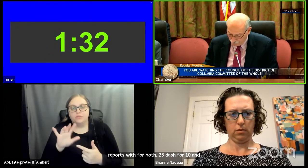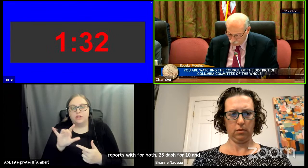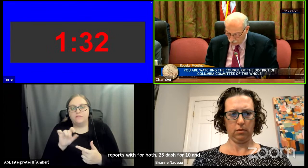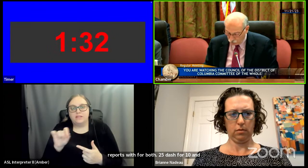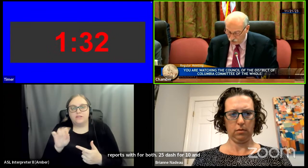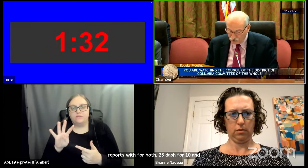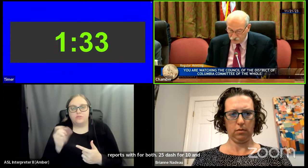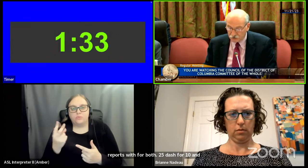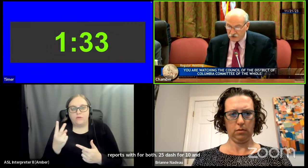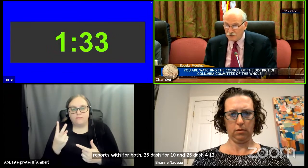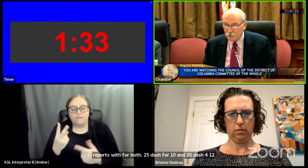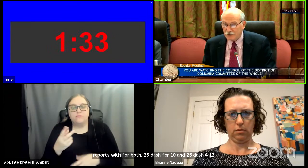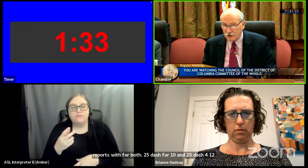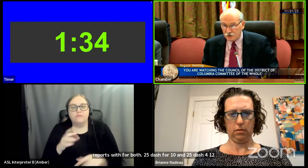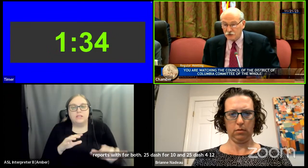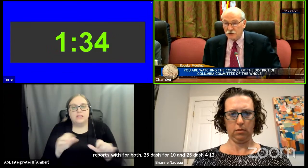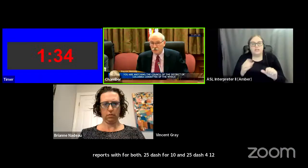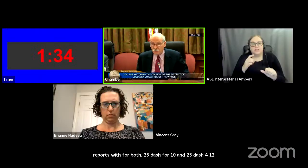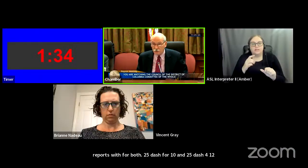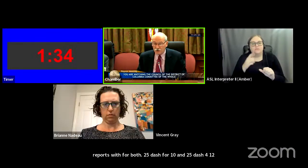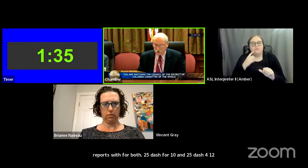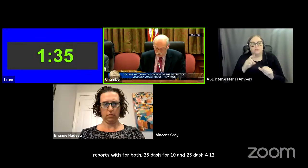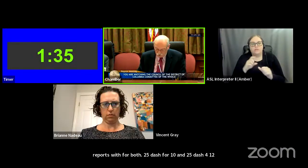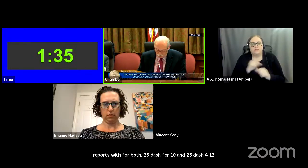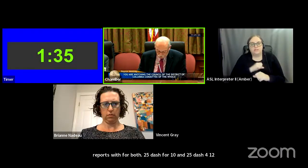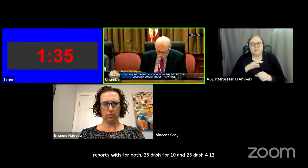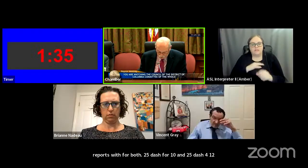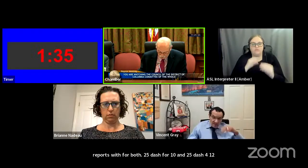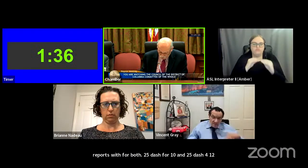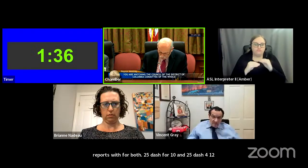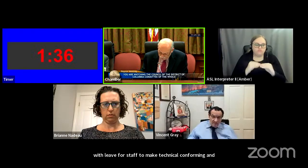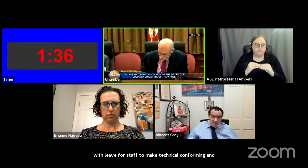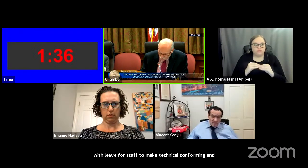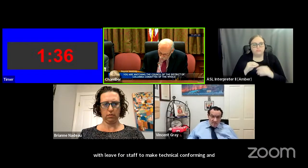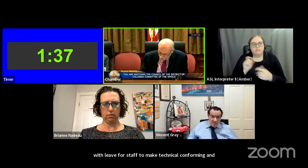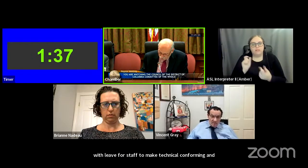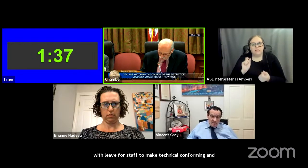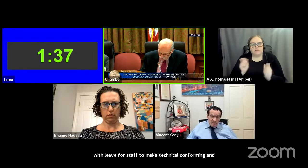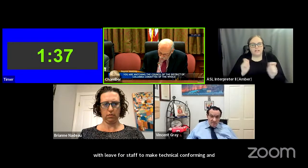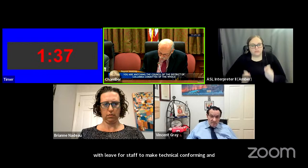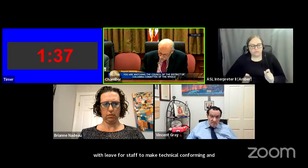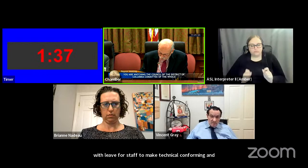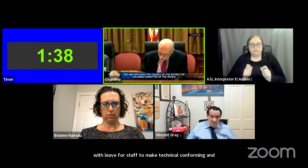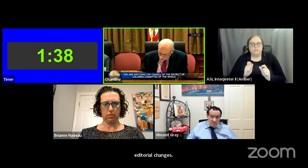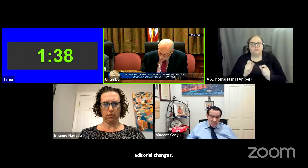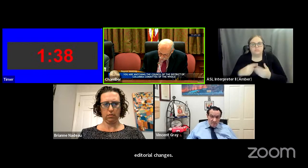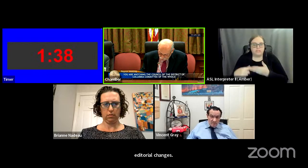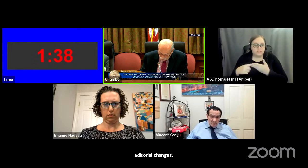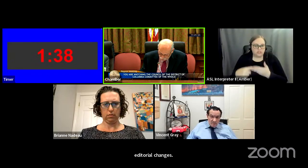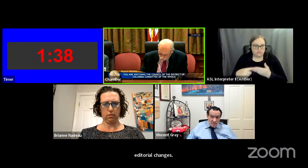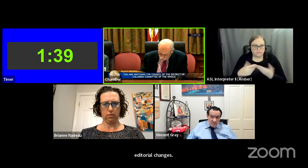25-412 with leave for staff to make technical conforming and editorial changes. Discussion.